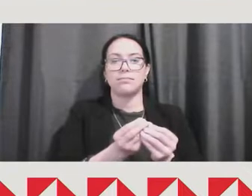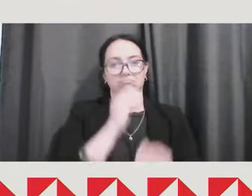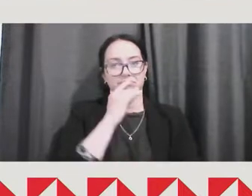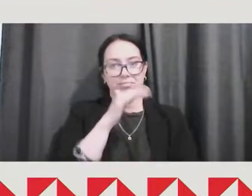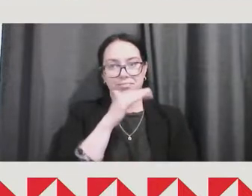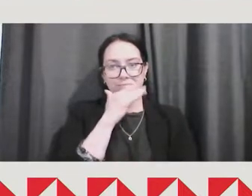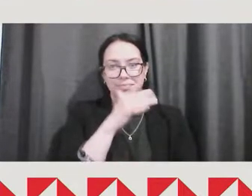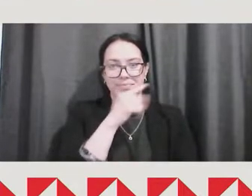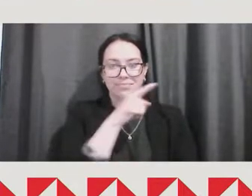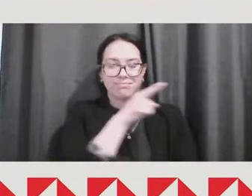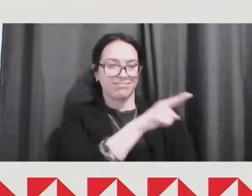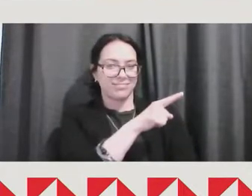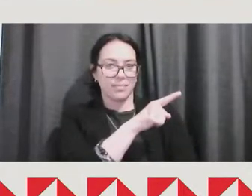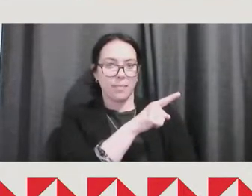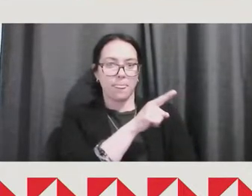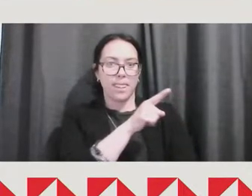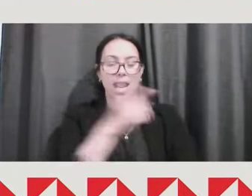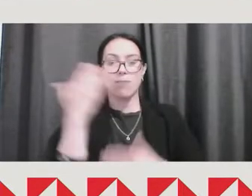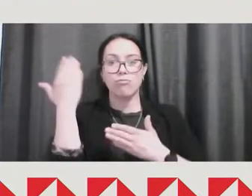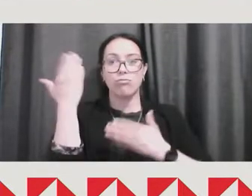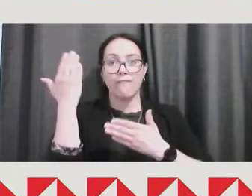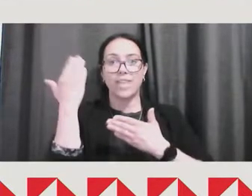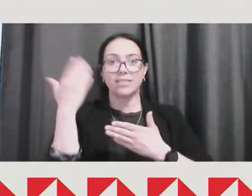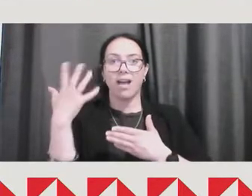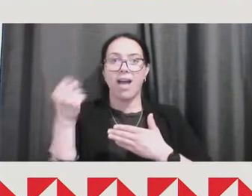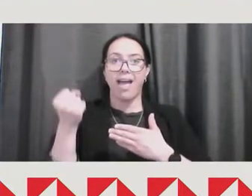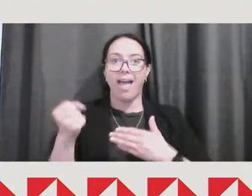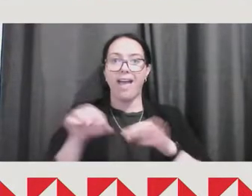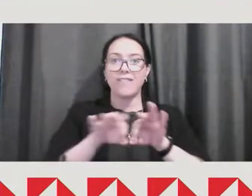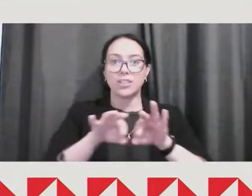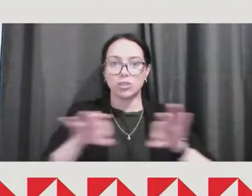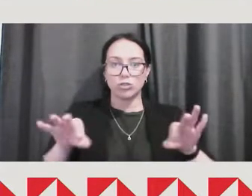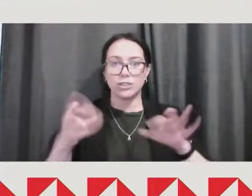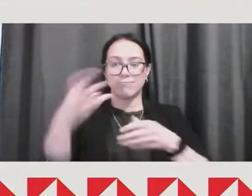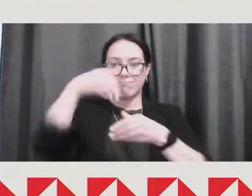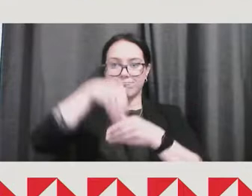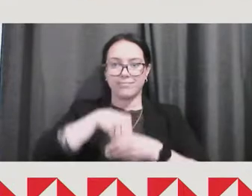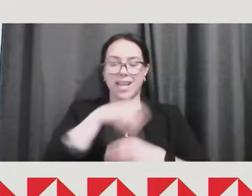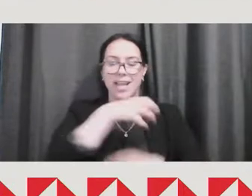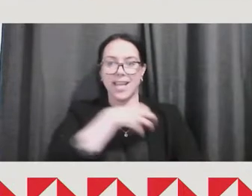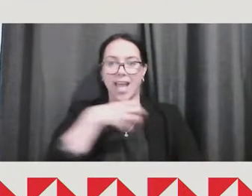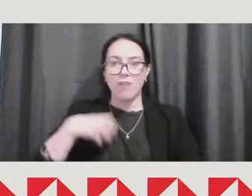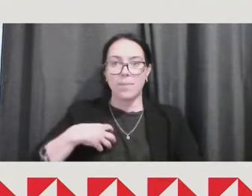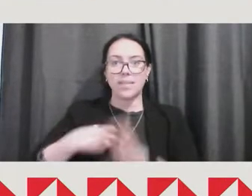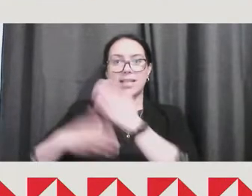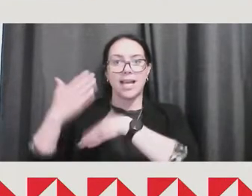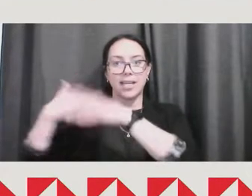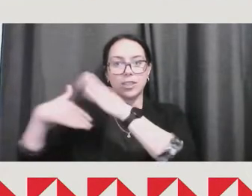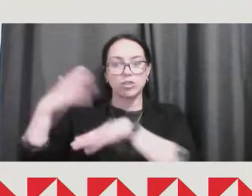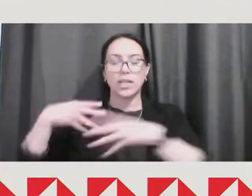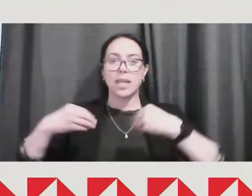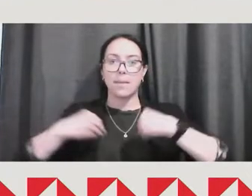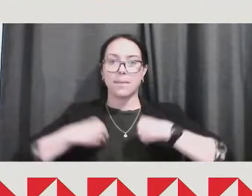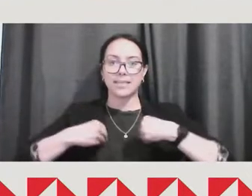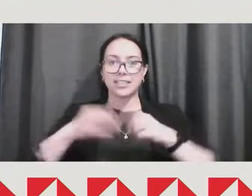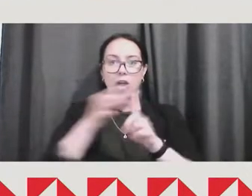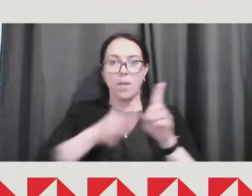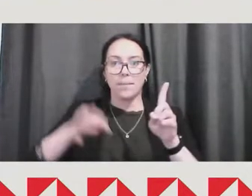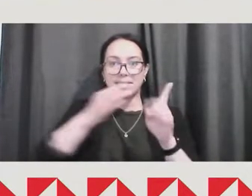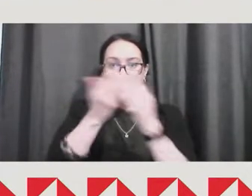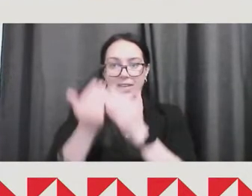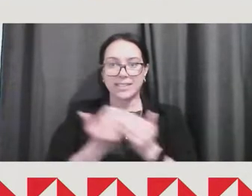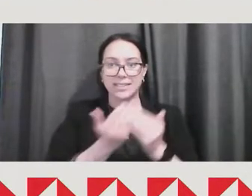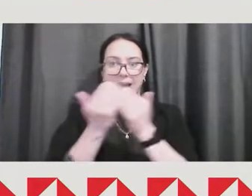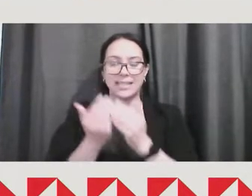a much revered Professor who holds degrees in government history business and Pacific studies a PhD in